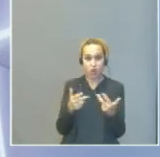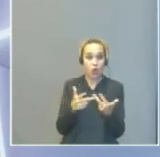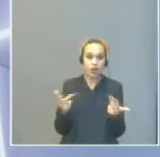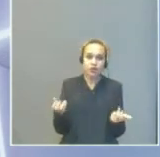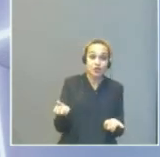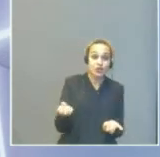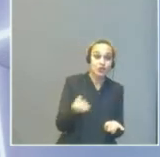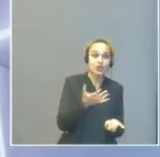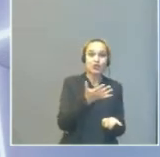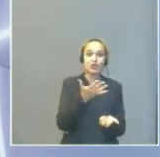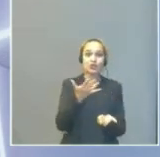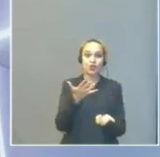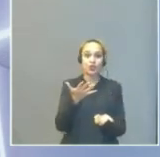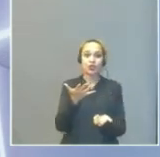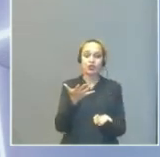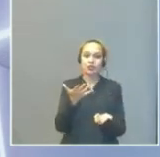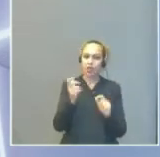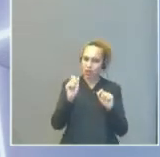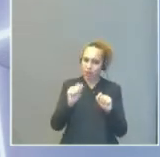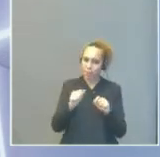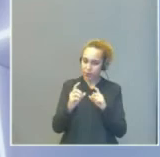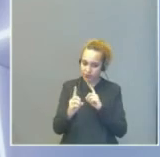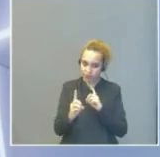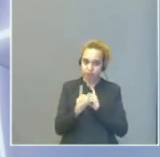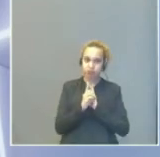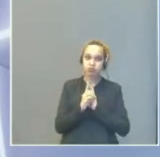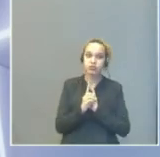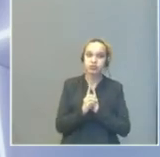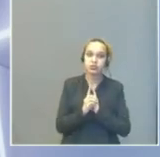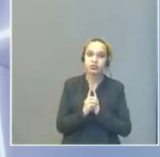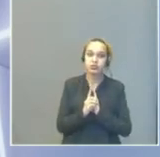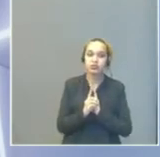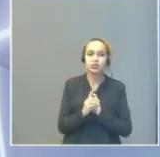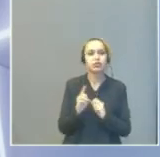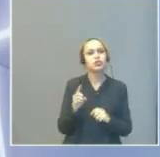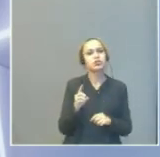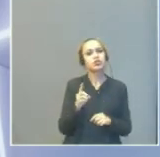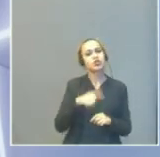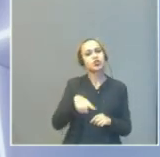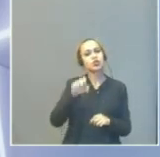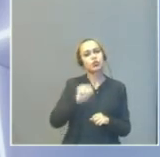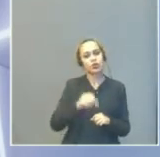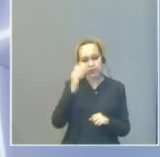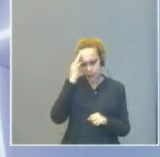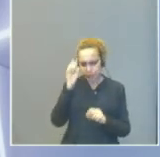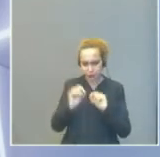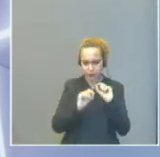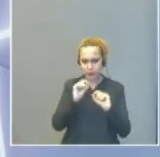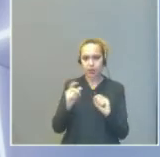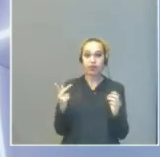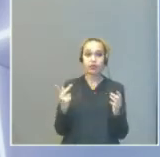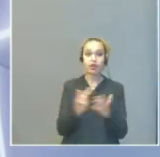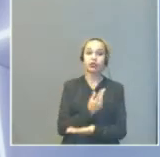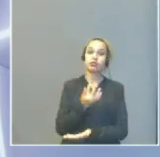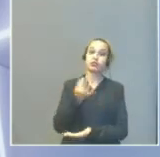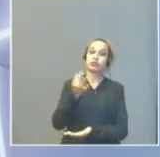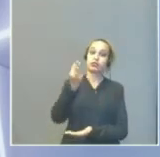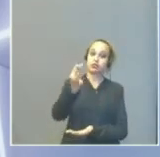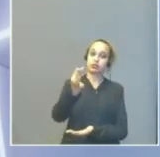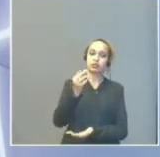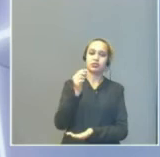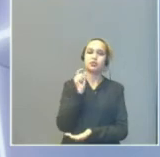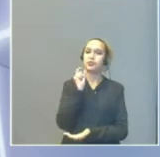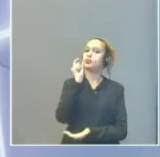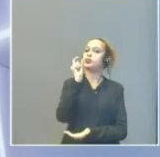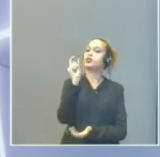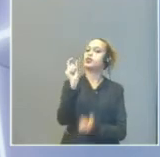meet us? Because if we can frame the yet to come in words that we can understand, then